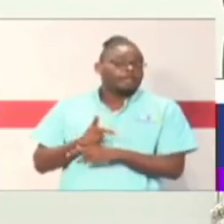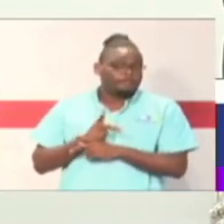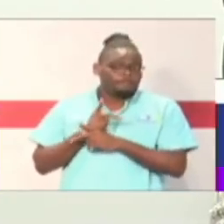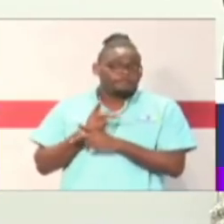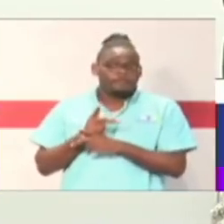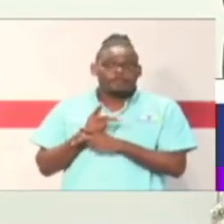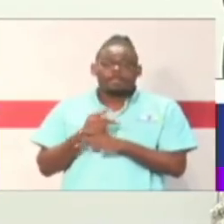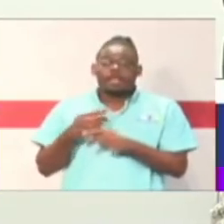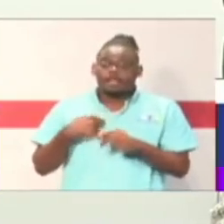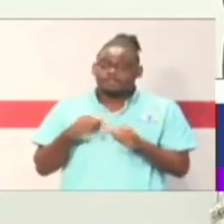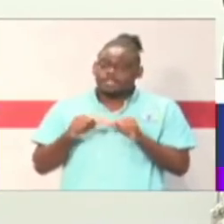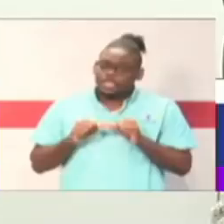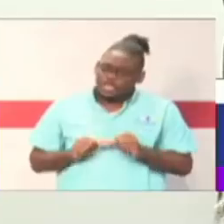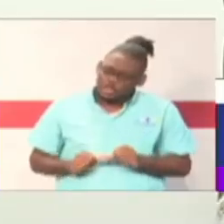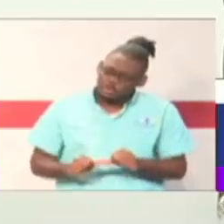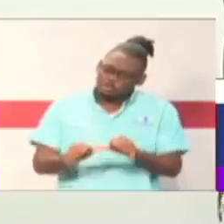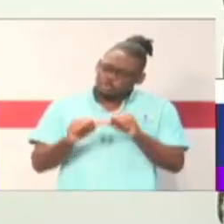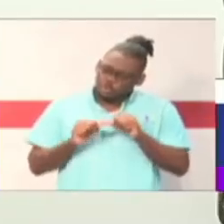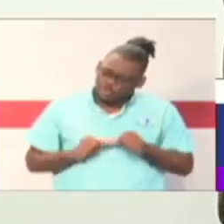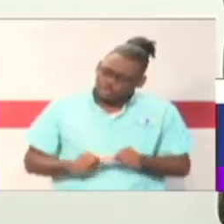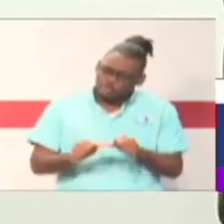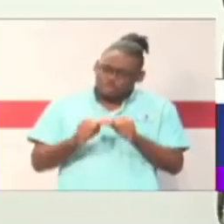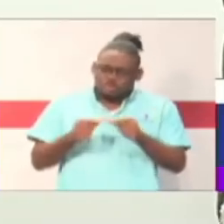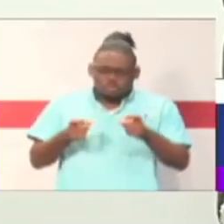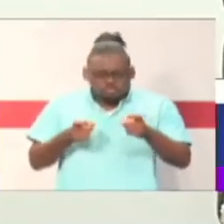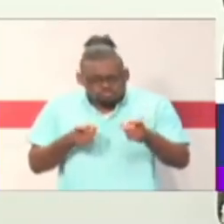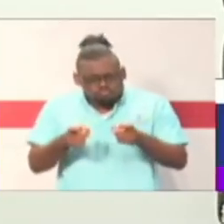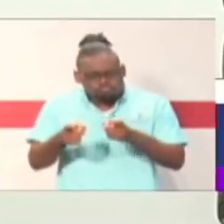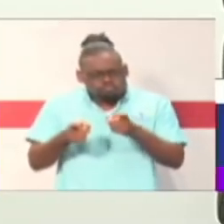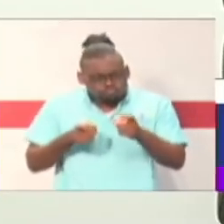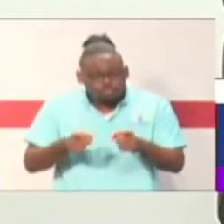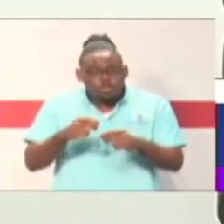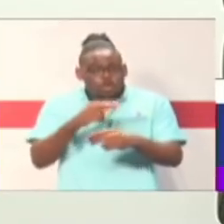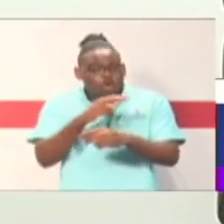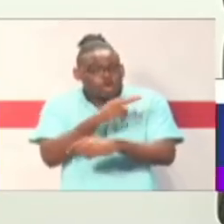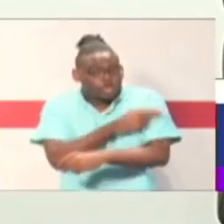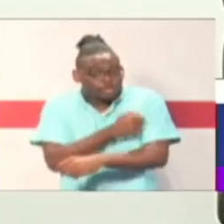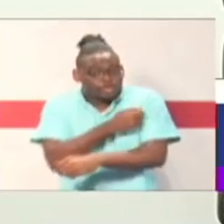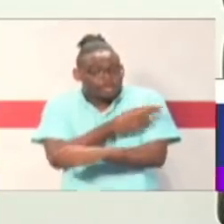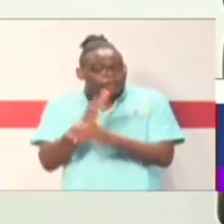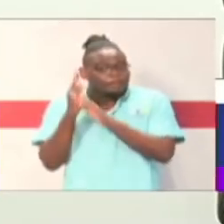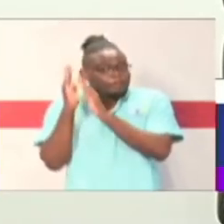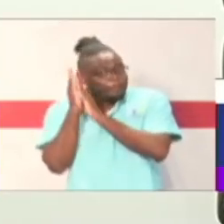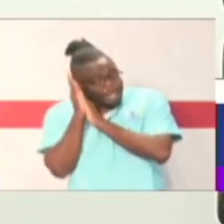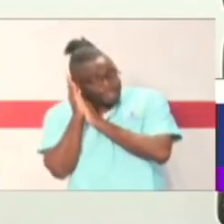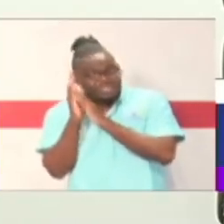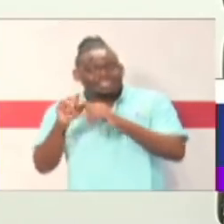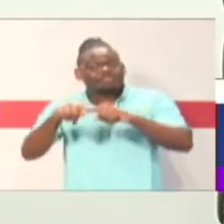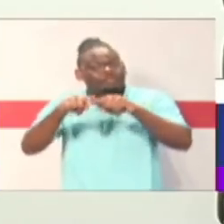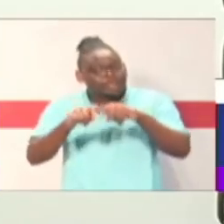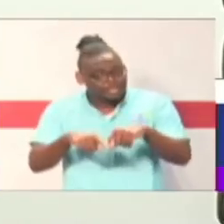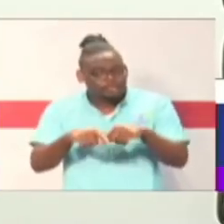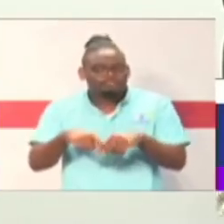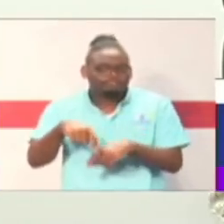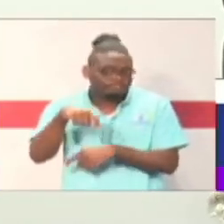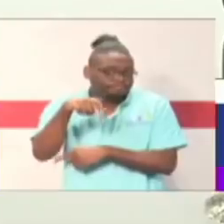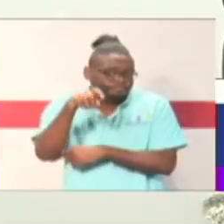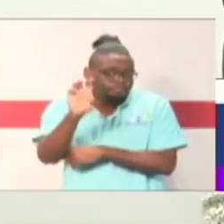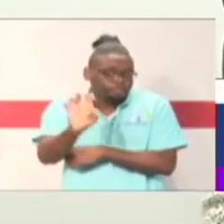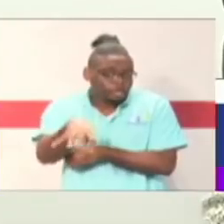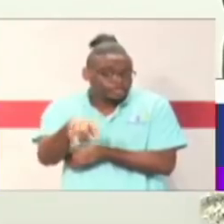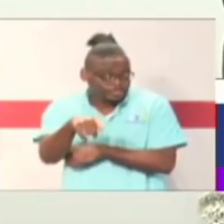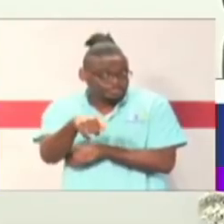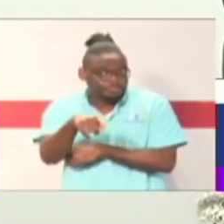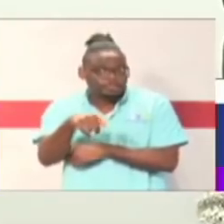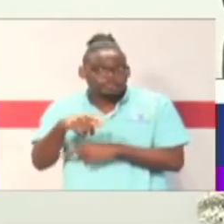bed allocation based on the need. And again, we would have spoken a lot about the supply-demand equation